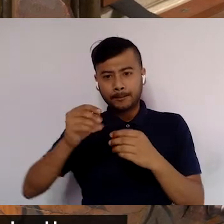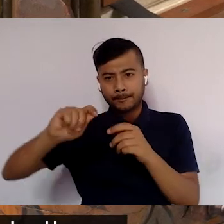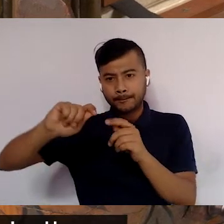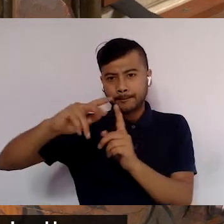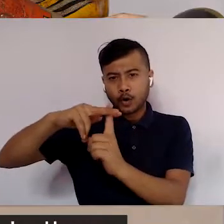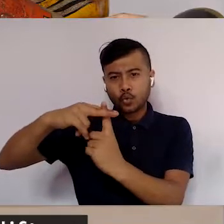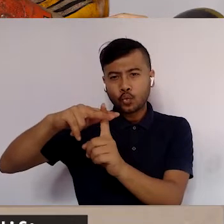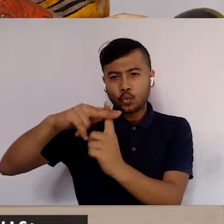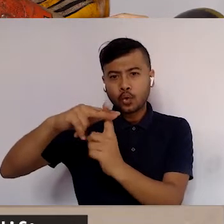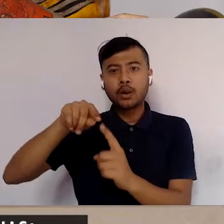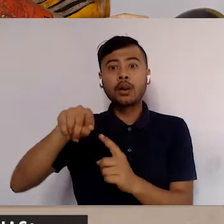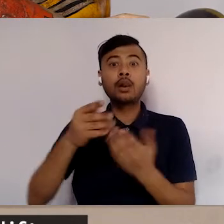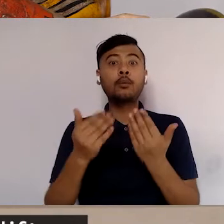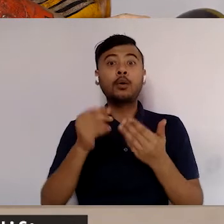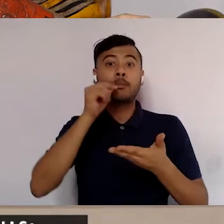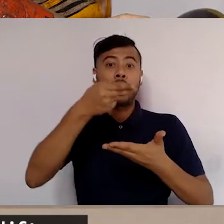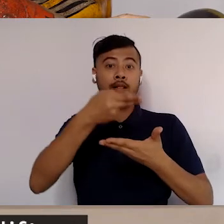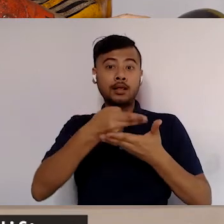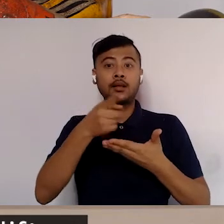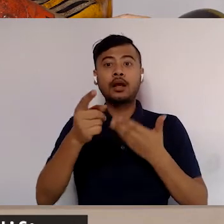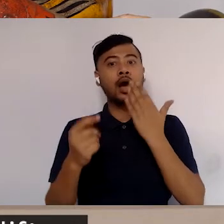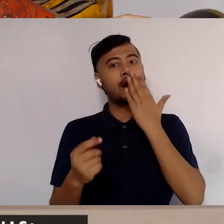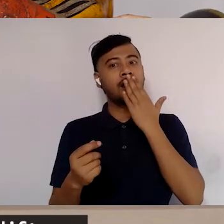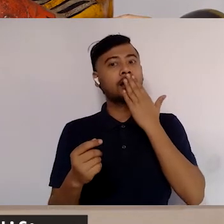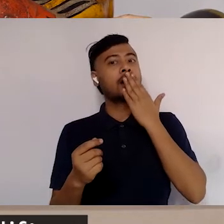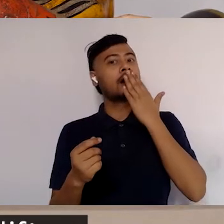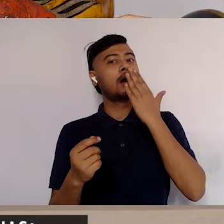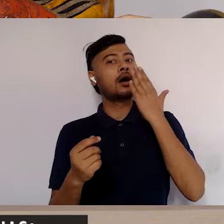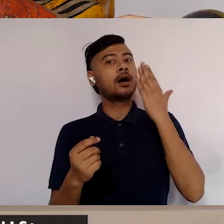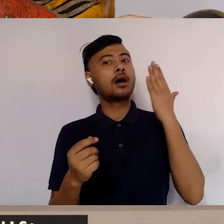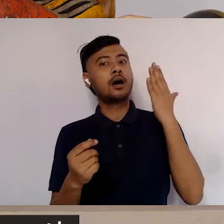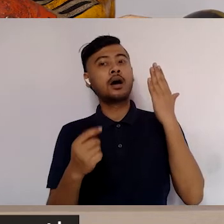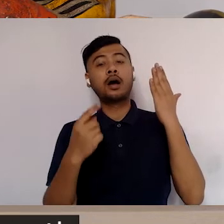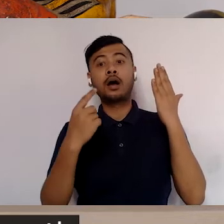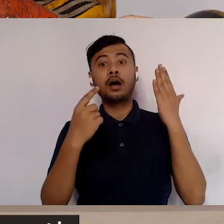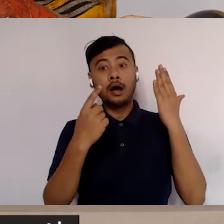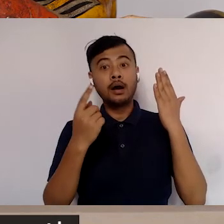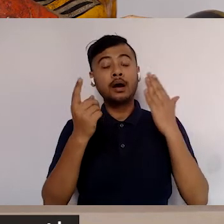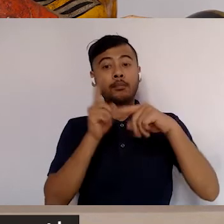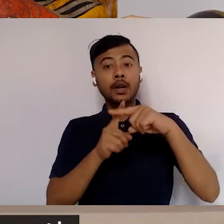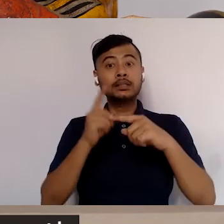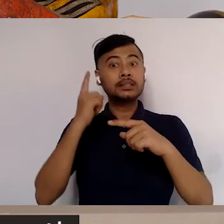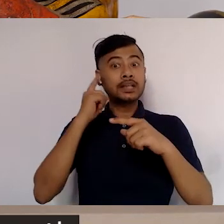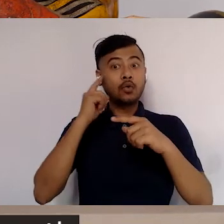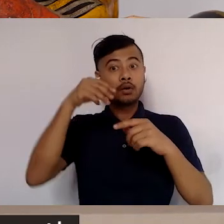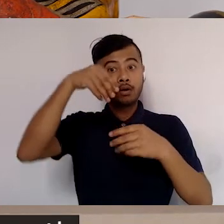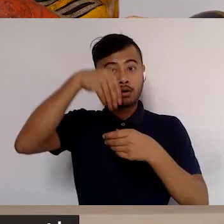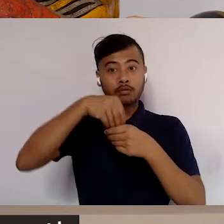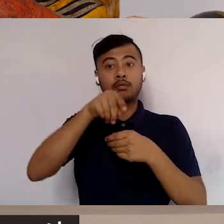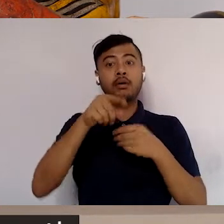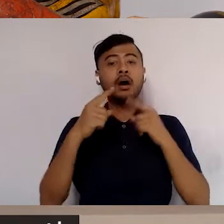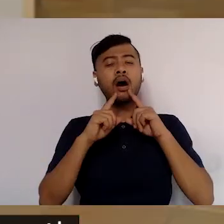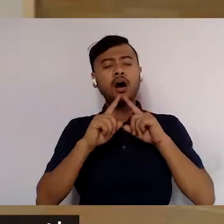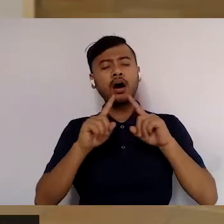bellows. An internal mechanism also makes the man's hand lift up, and when it does, a sound comes out of his